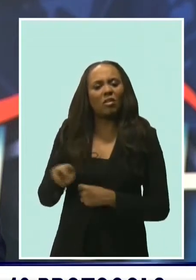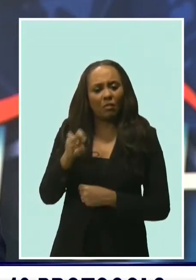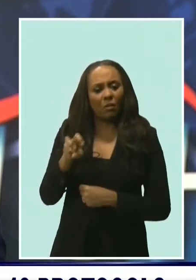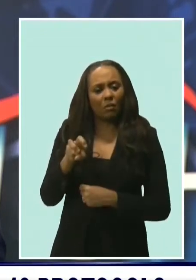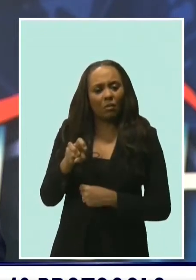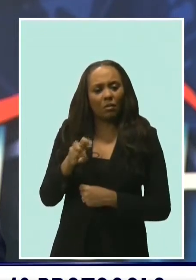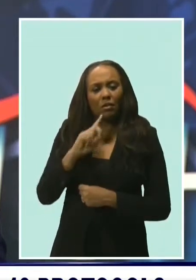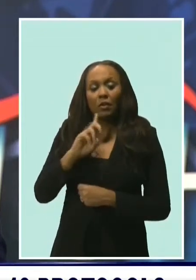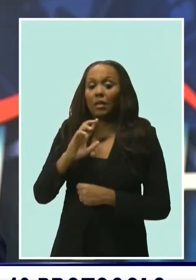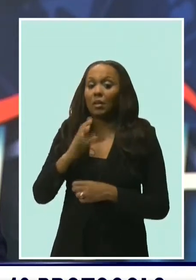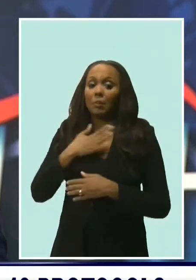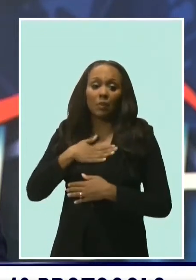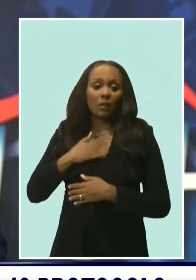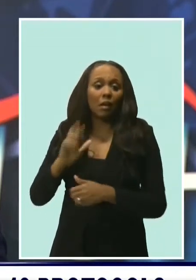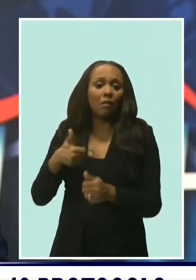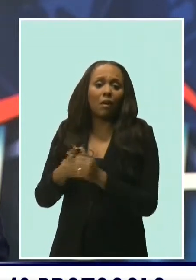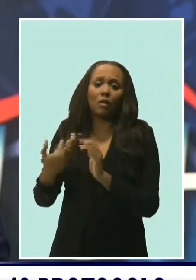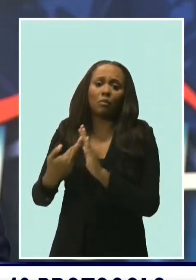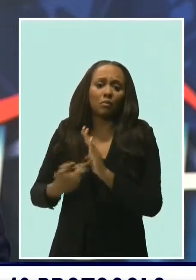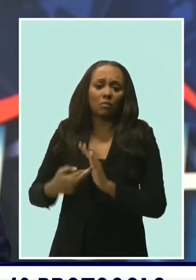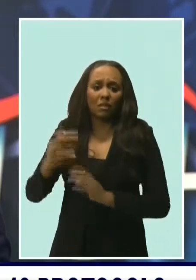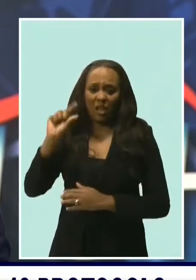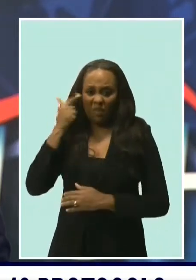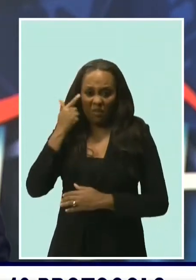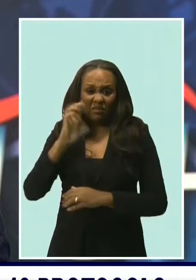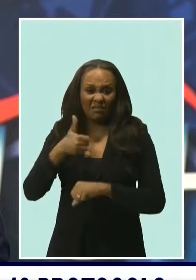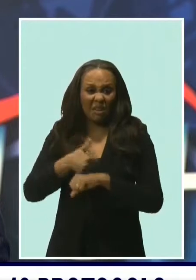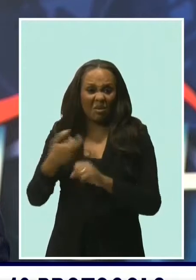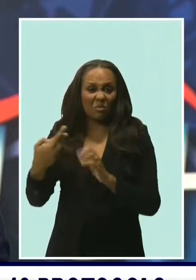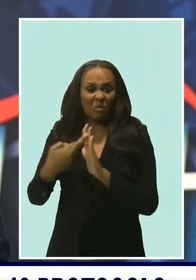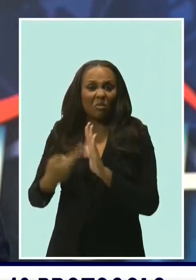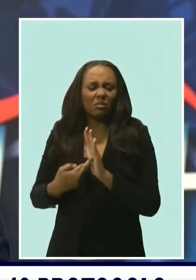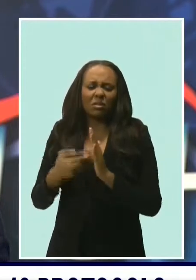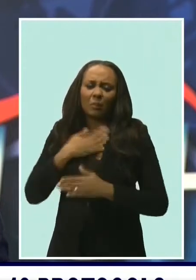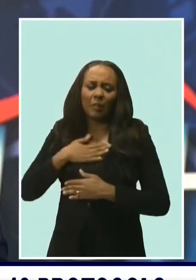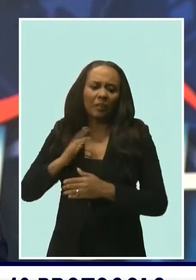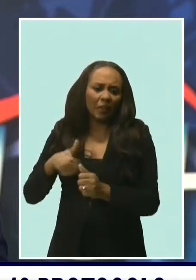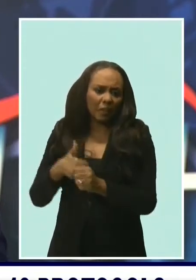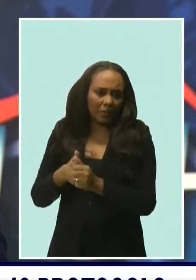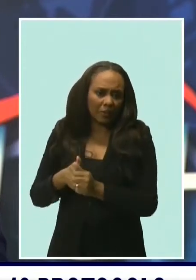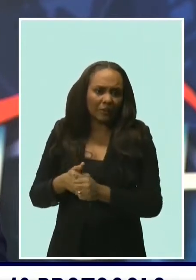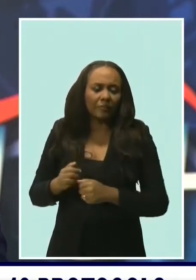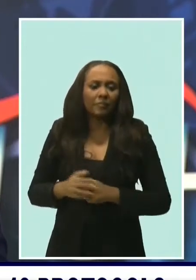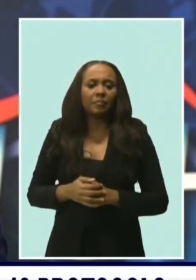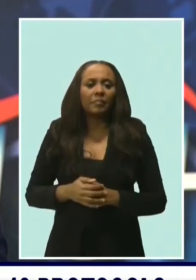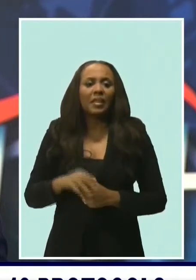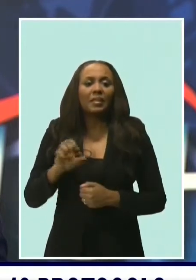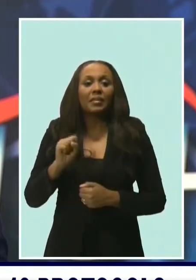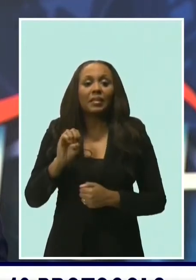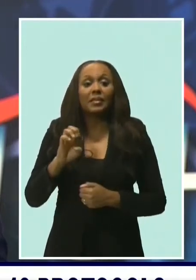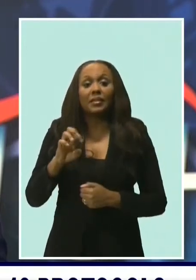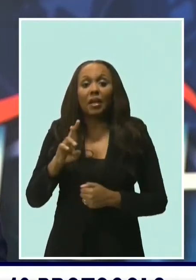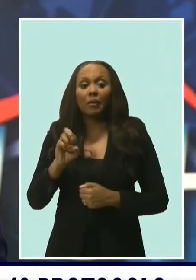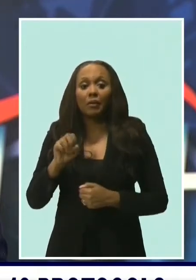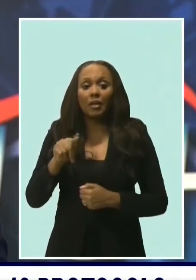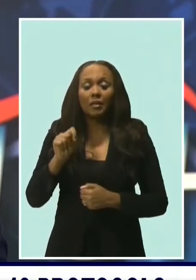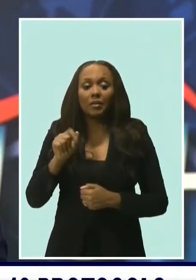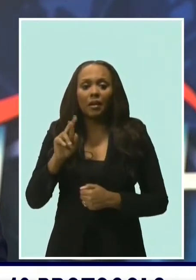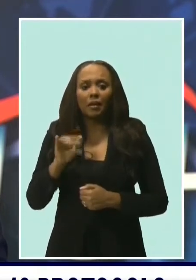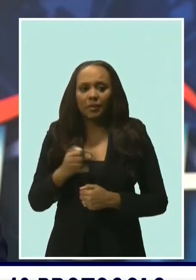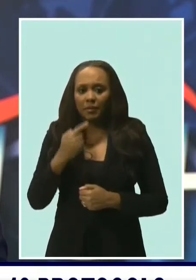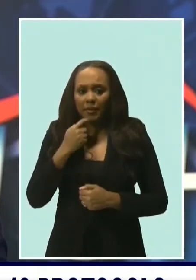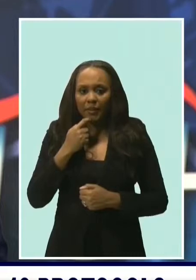or is in the process of making a report to the police, and we'll get to the bottom of this. The minister says the document appears to be part of an effort